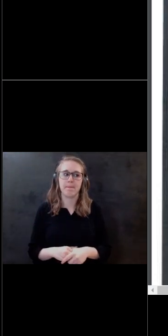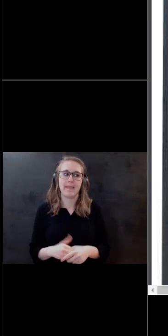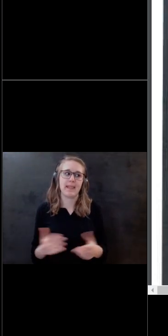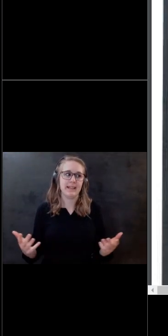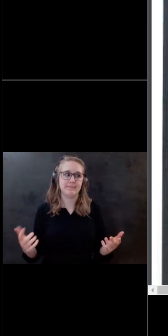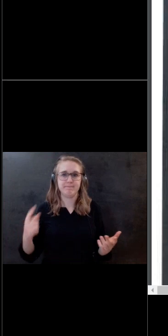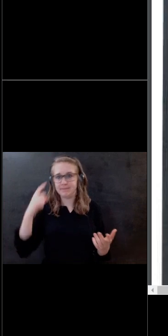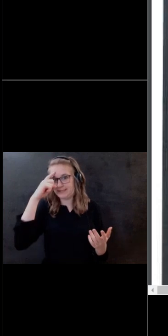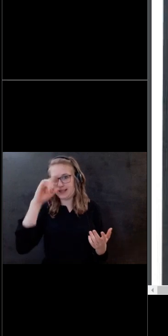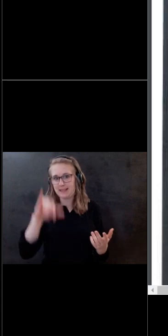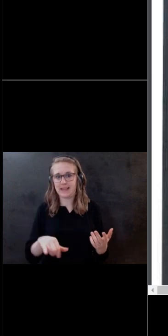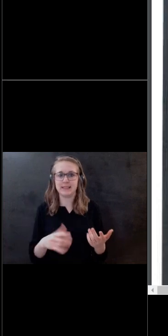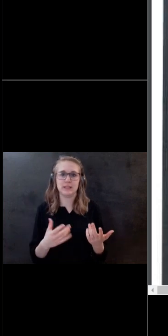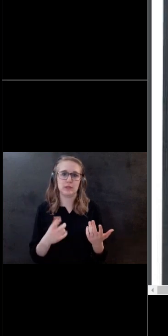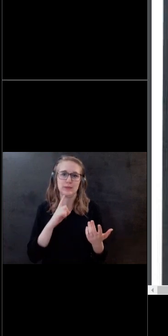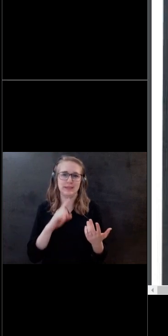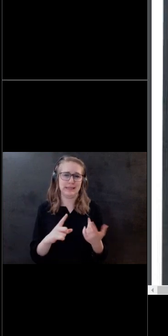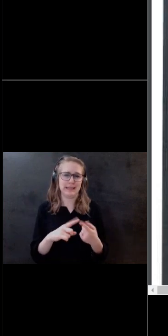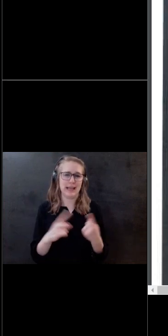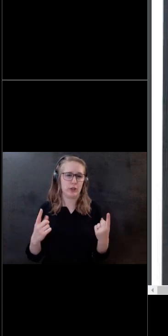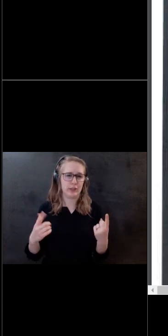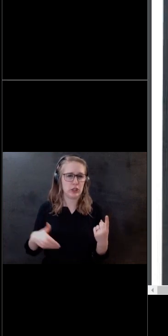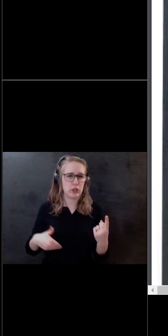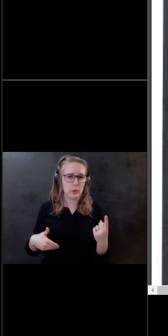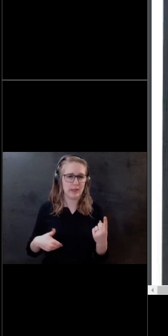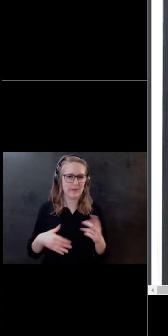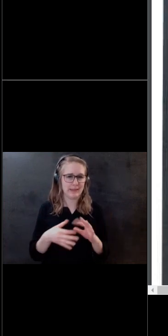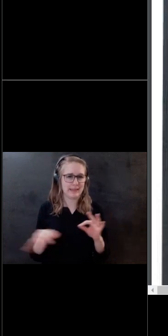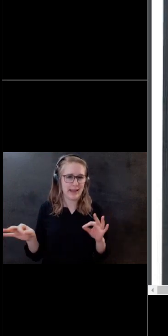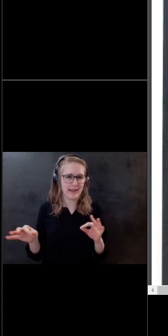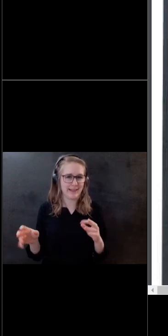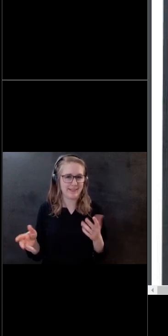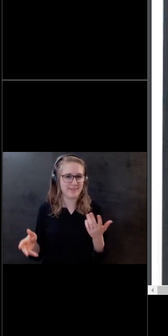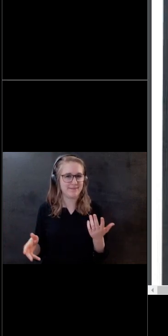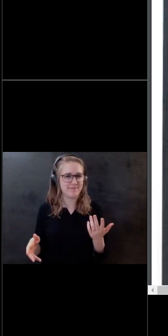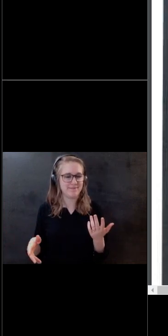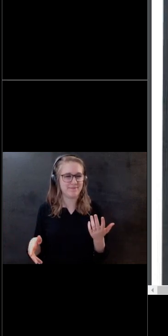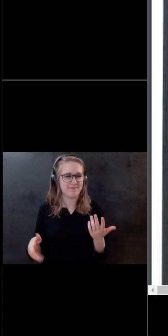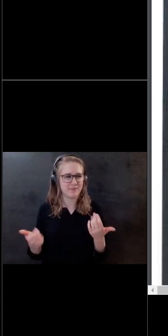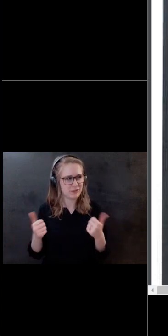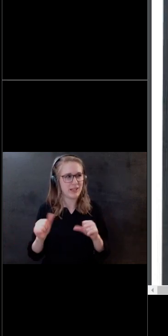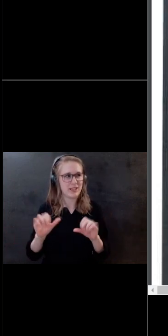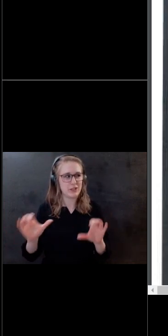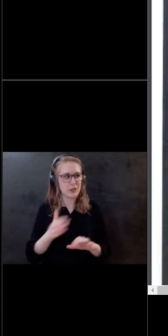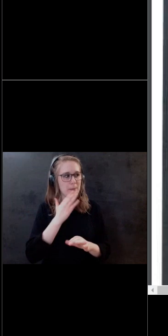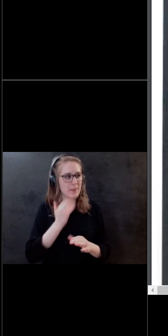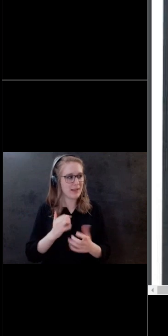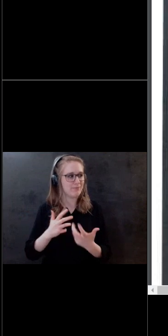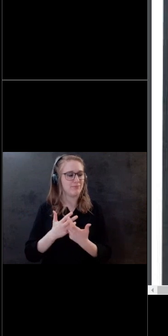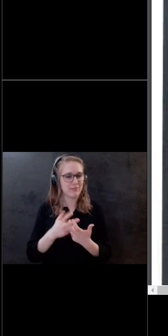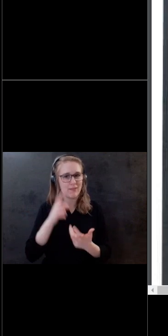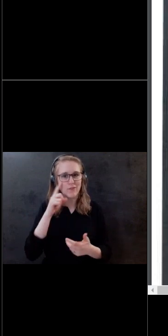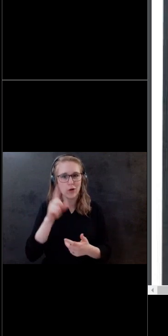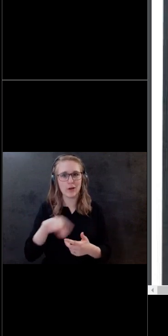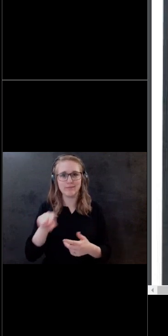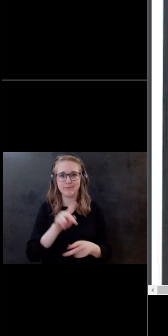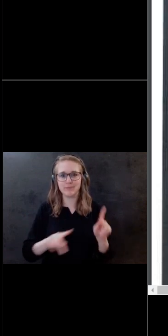I think that's counterintuitive to say, really. I think we're trying to do the best for, you know, the people